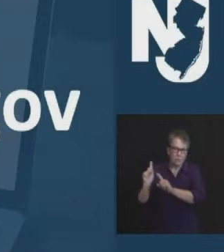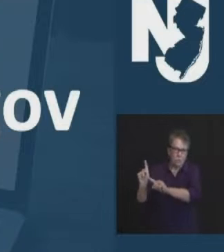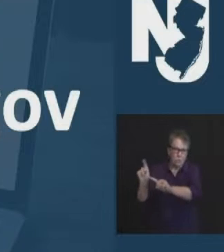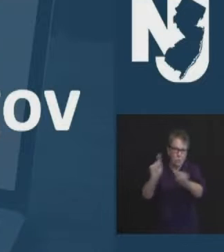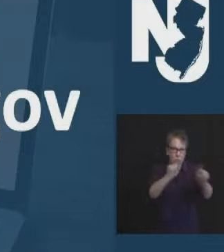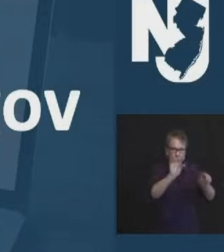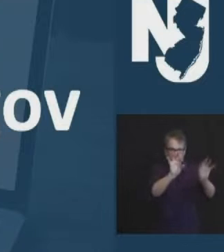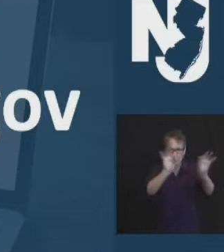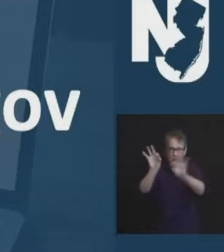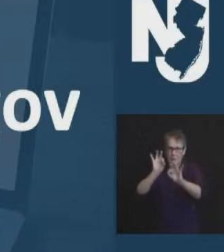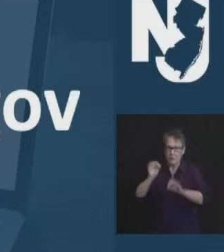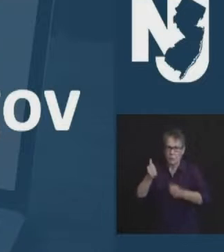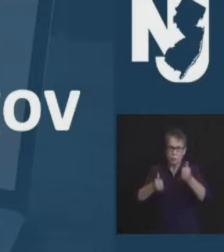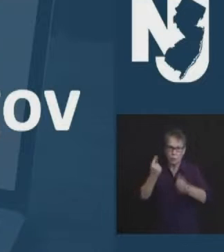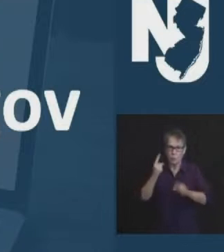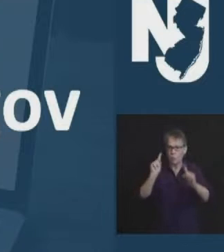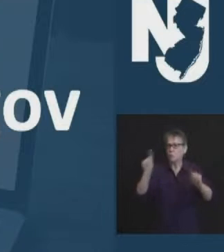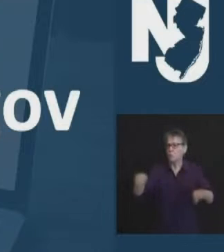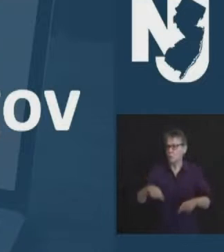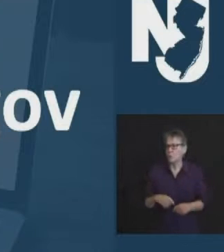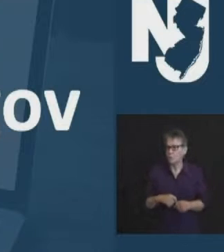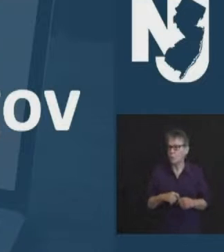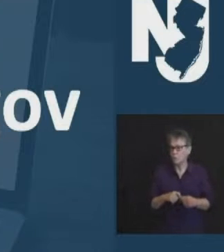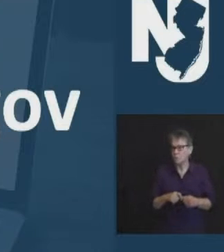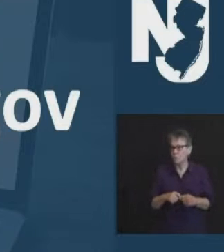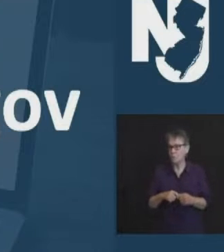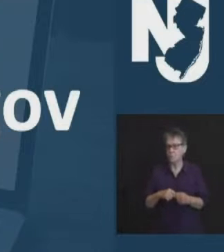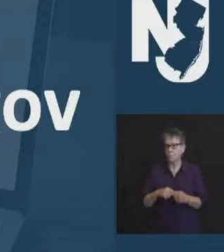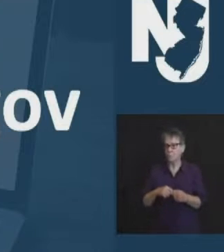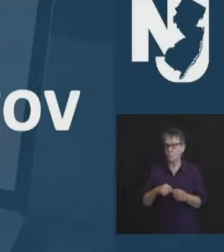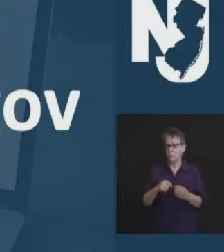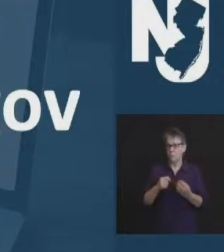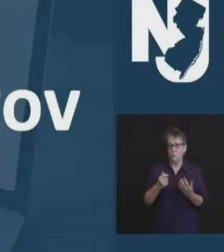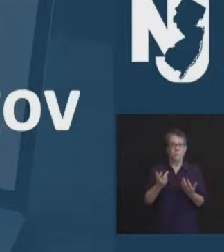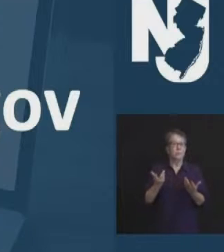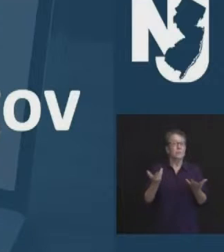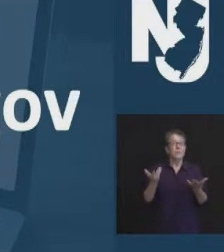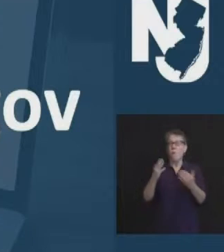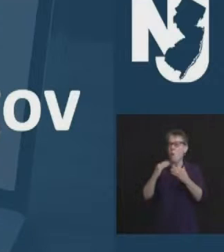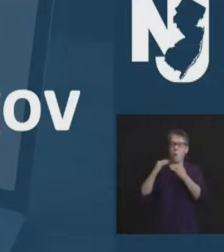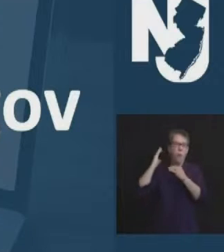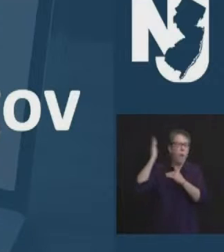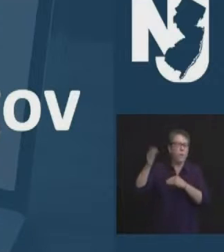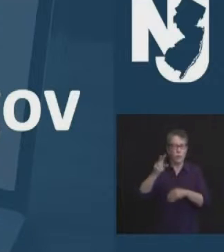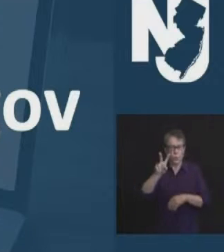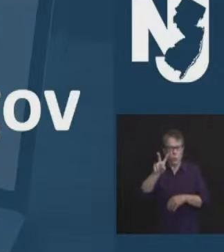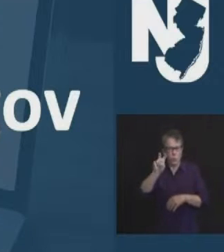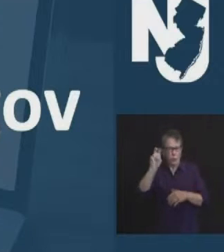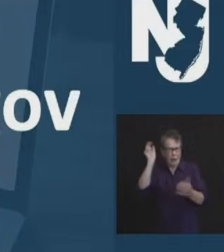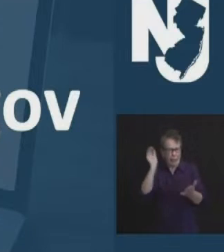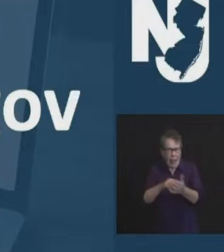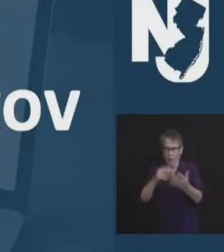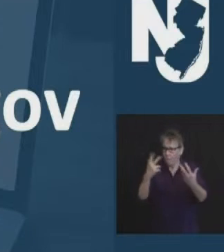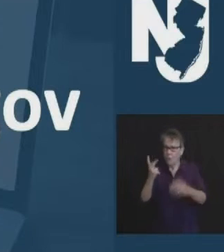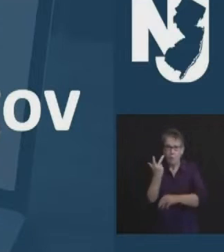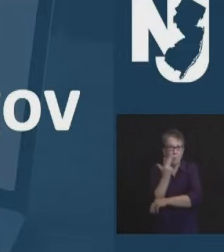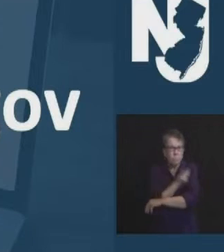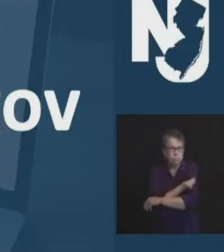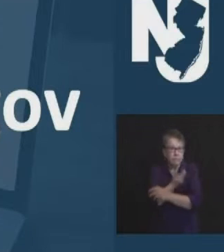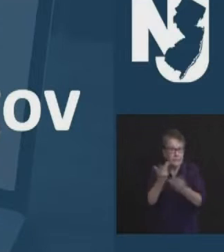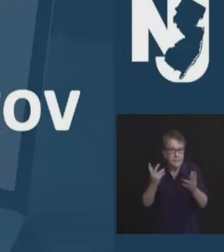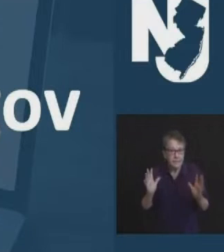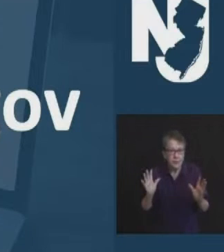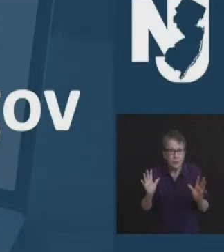200,000 people have already received a vaccine. Separately, had a very good call with Rhode Island Governor Gina Raimondo over the weekend. She